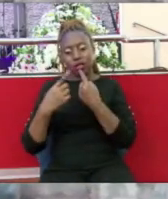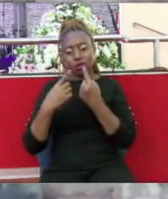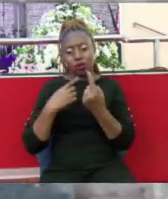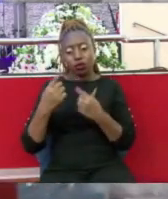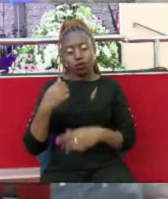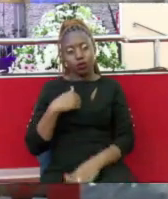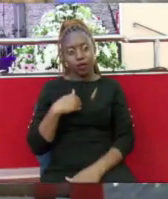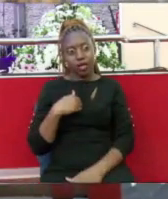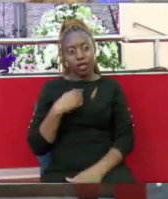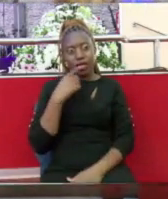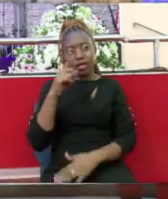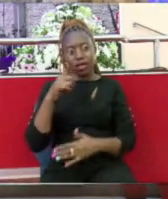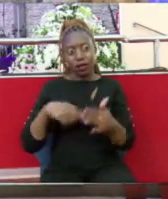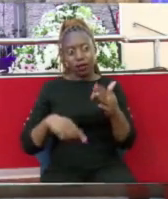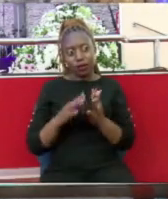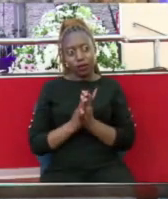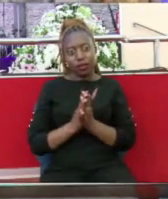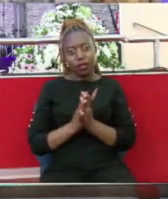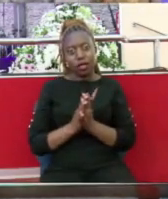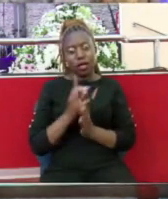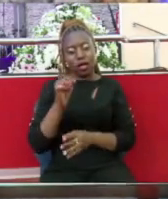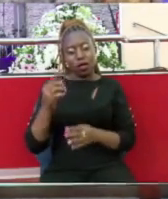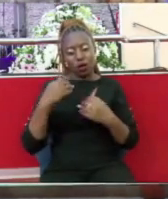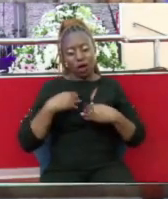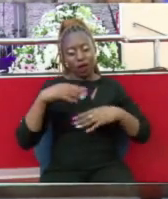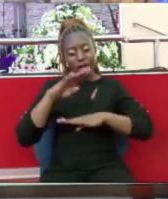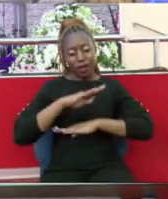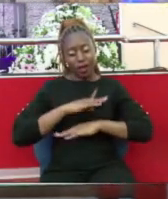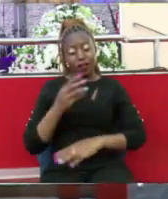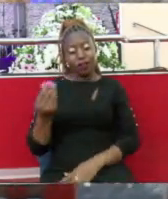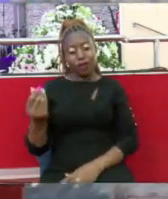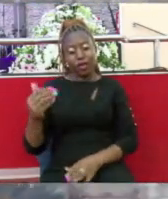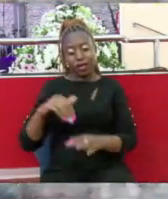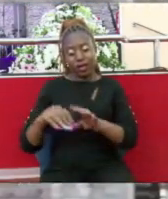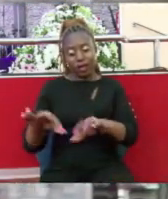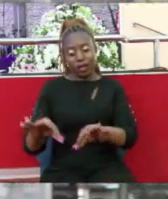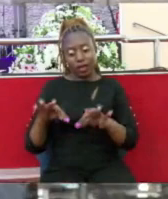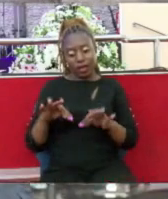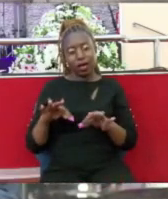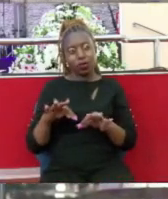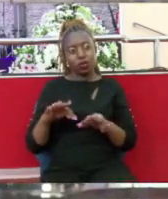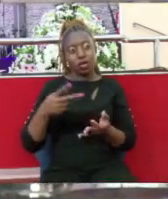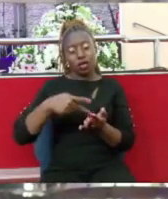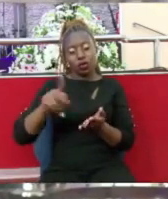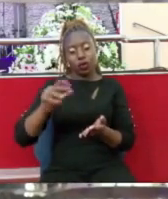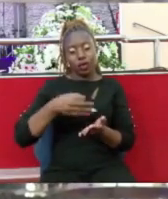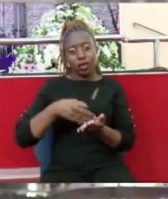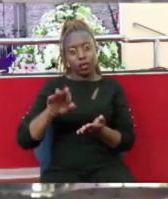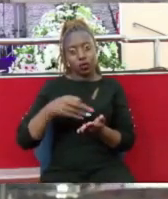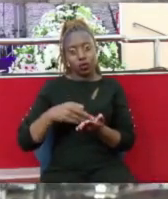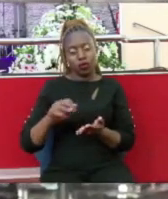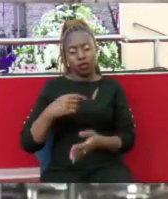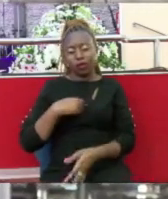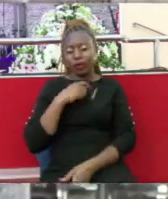akaninenea. And he told me, akaniambia, you have enough money in the account. Una pesa ya kutosha katika benki. To pay the school fees. Kulipia karo. So I